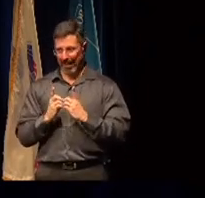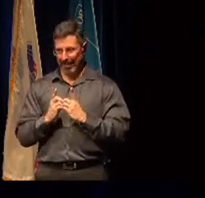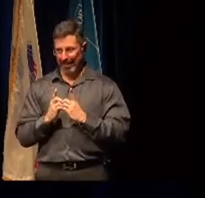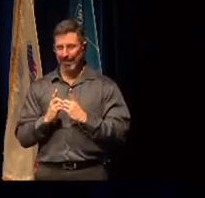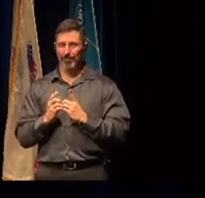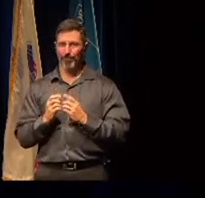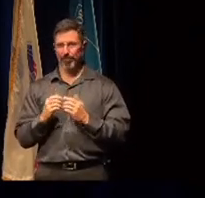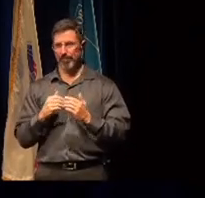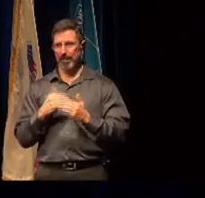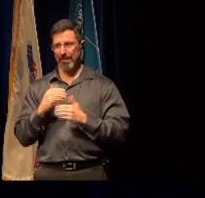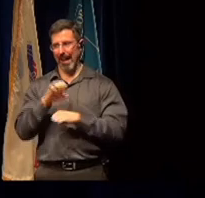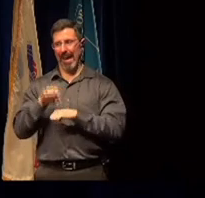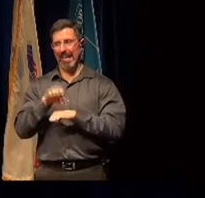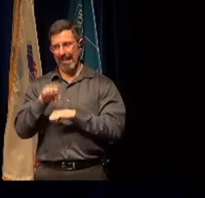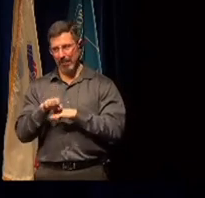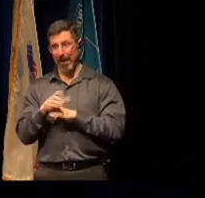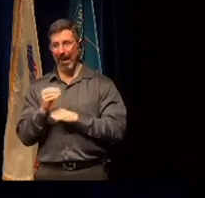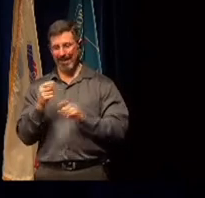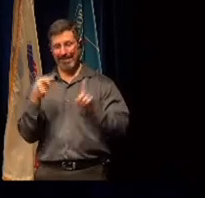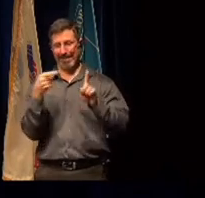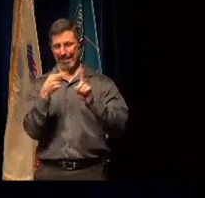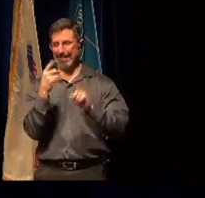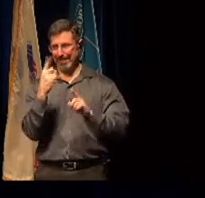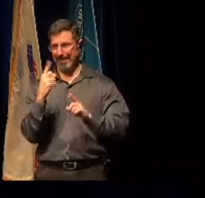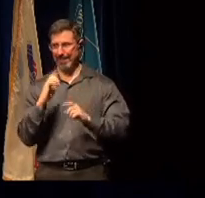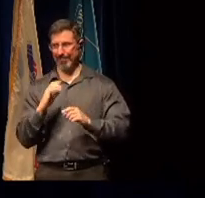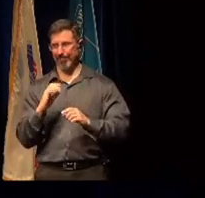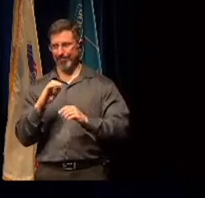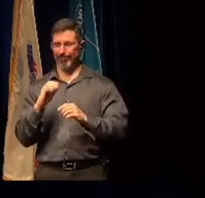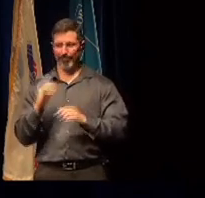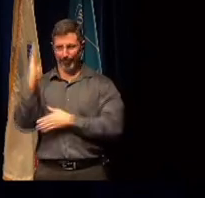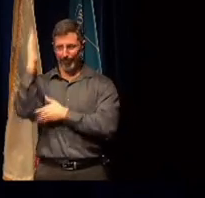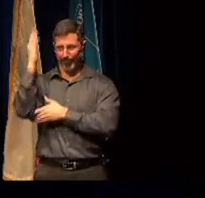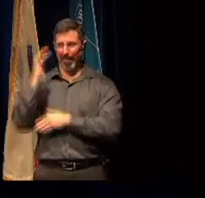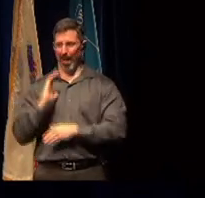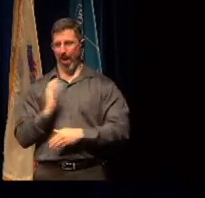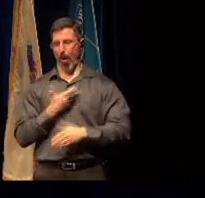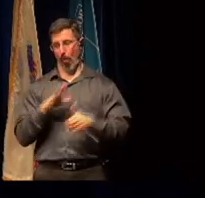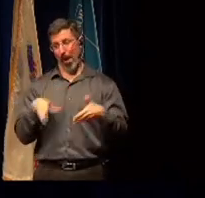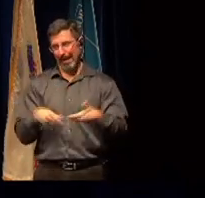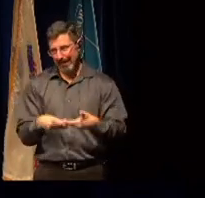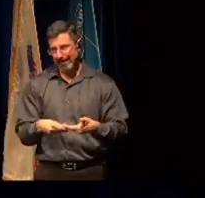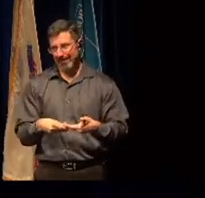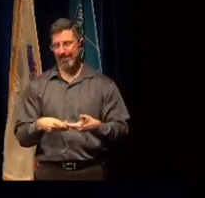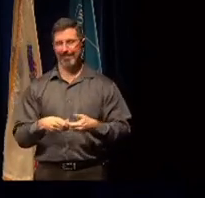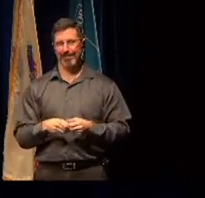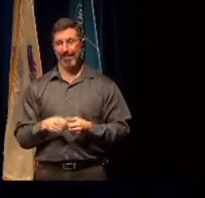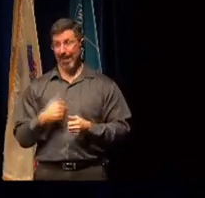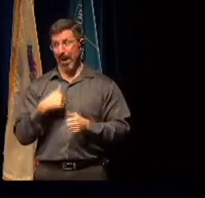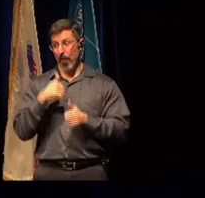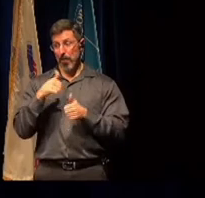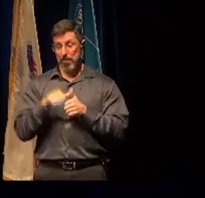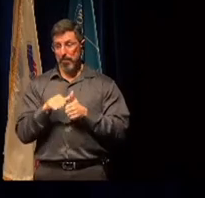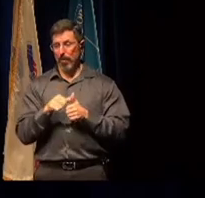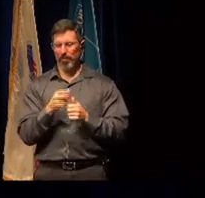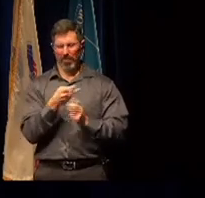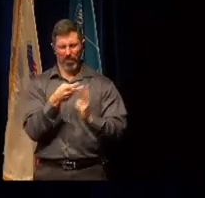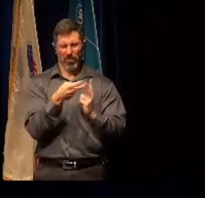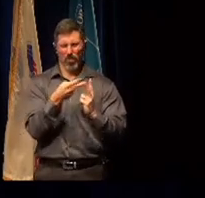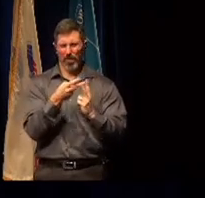ceremony. I will never forget one point where Gary and Lolly emphasized in our pre-marriage